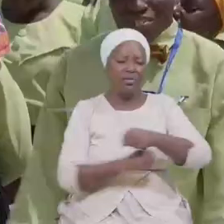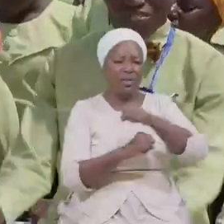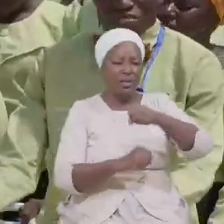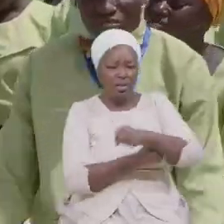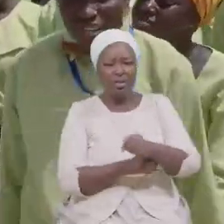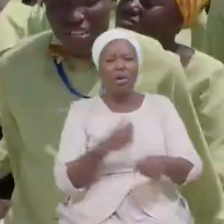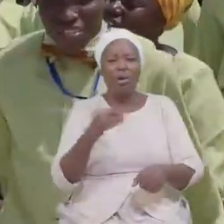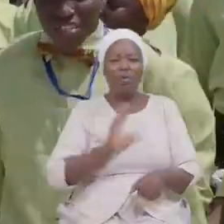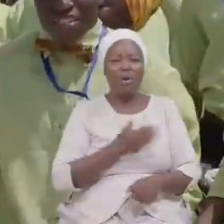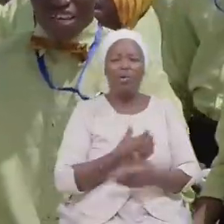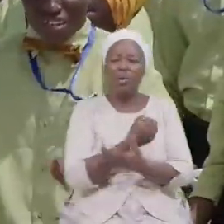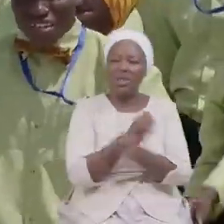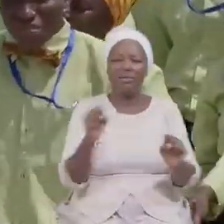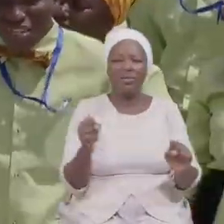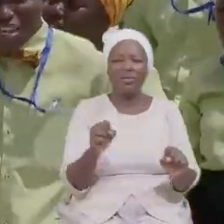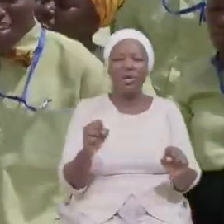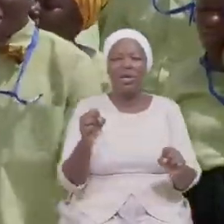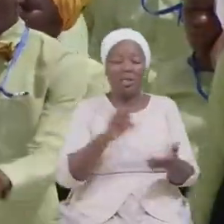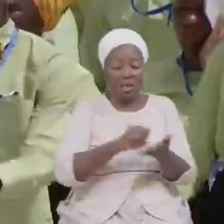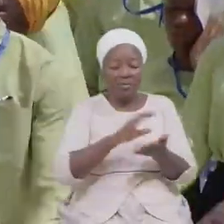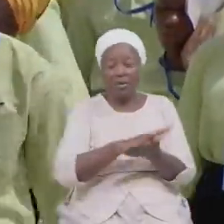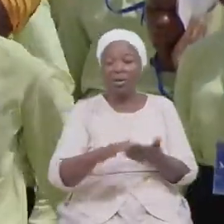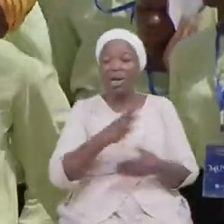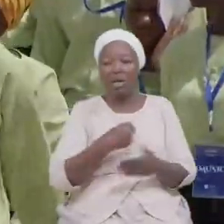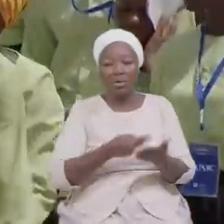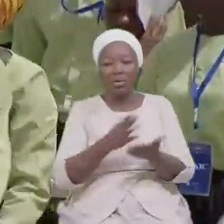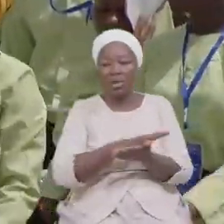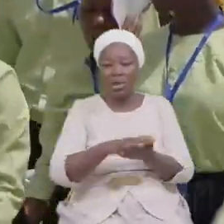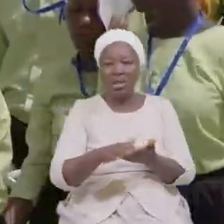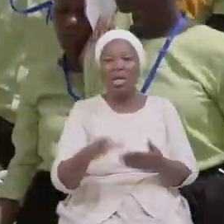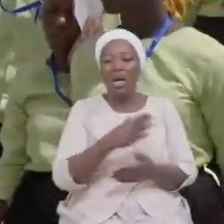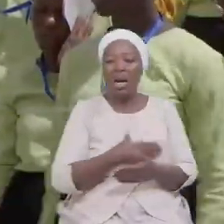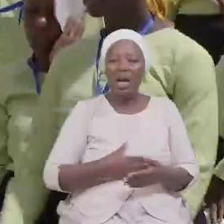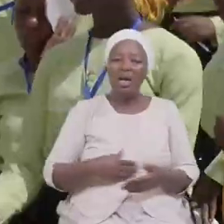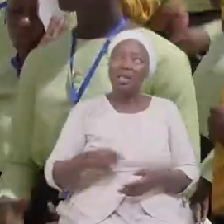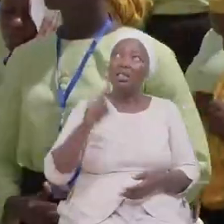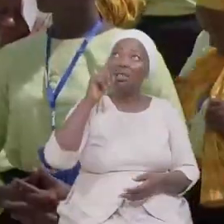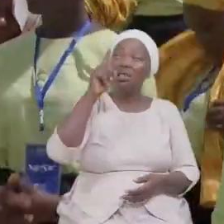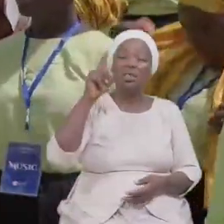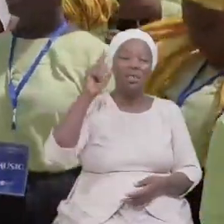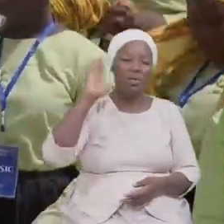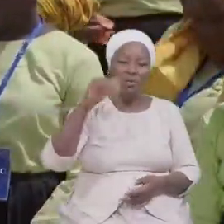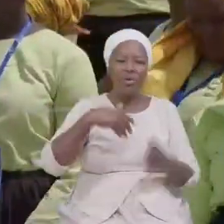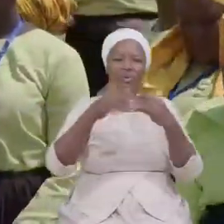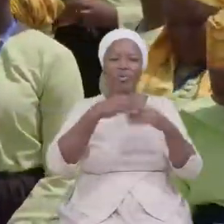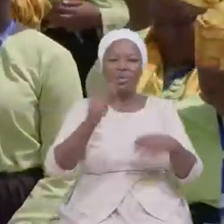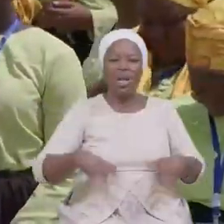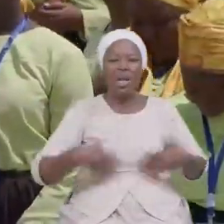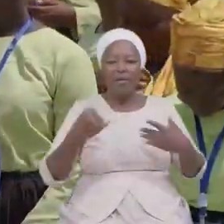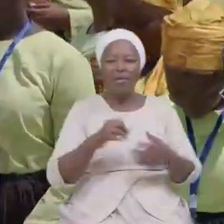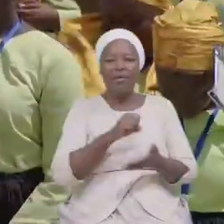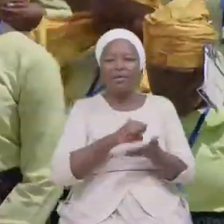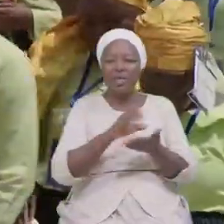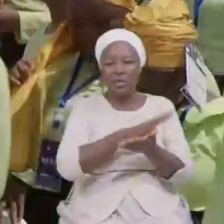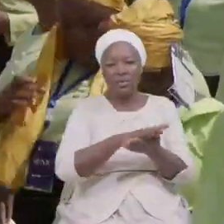our sanctification and holiness. On him we build the life of sanctification, and we live